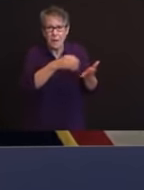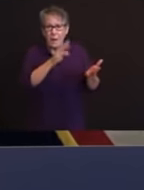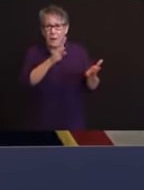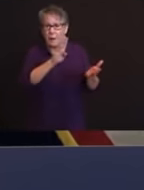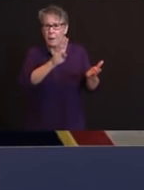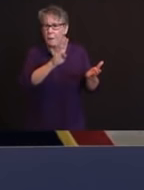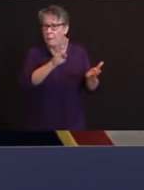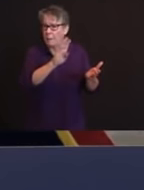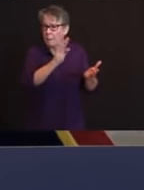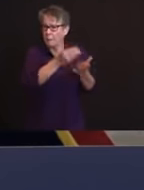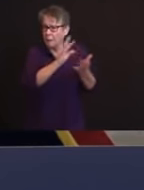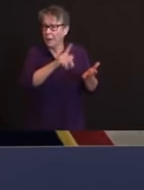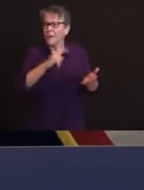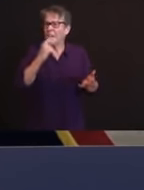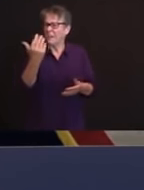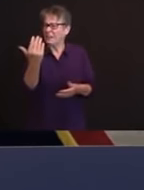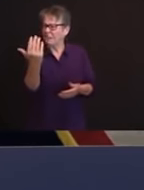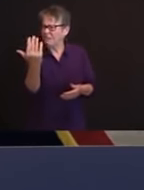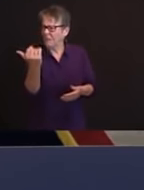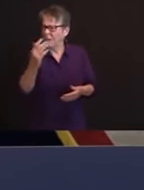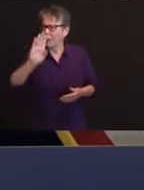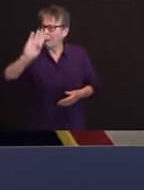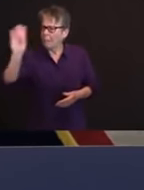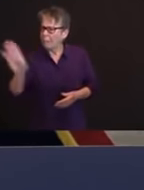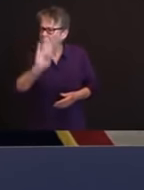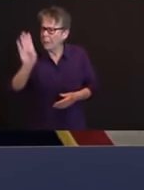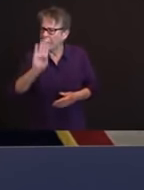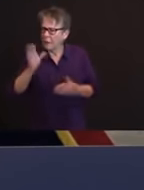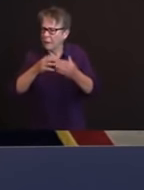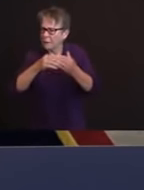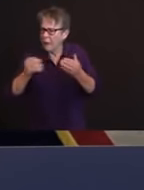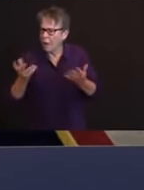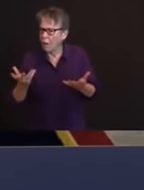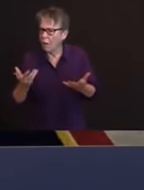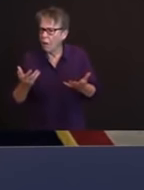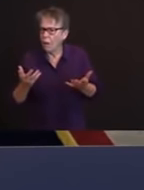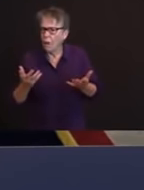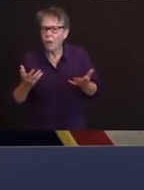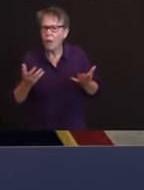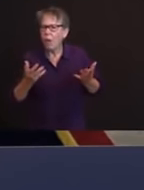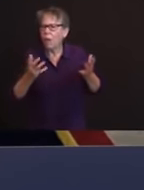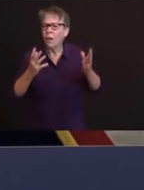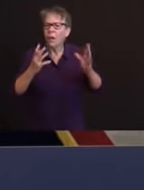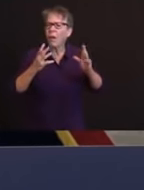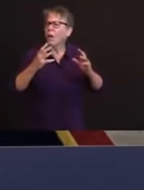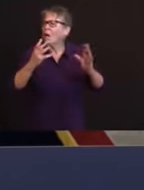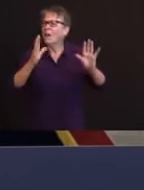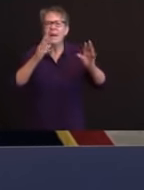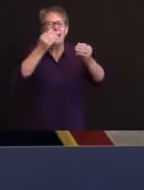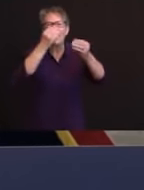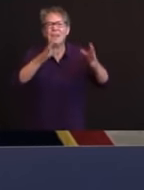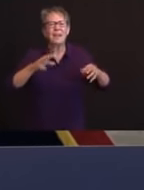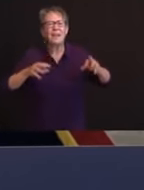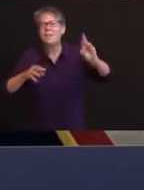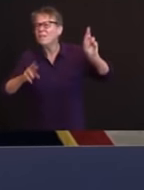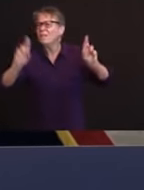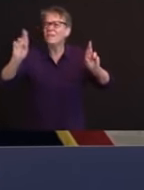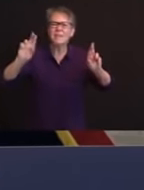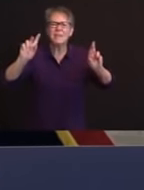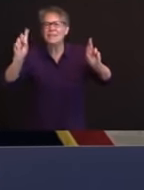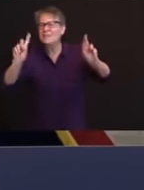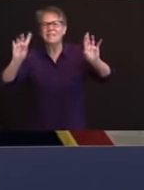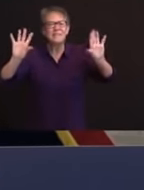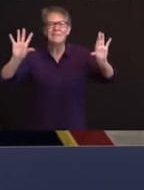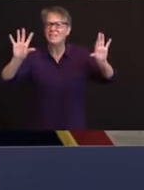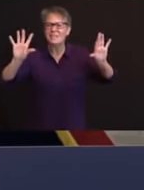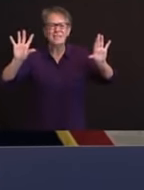in New Jersey and across our country. It cannot be a matter of partisanship. It also cannot be a matter of partisanship, but should be